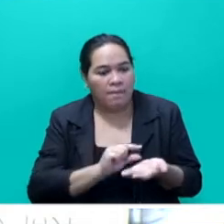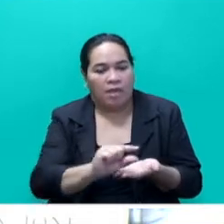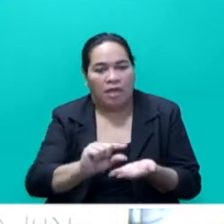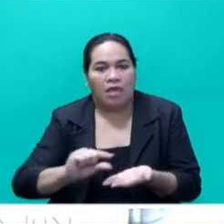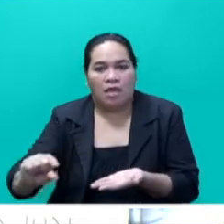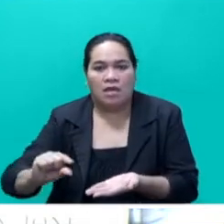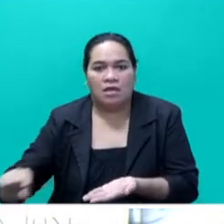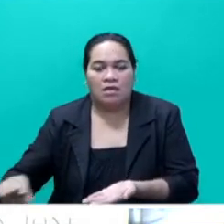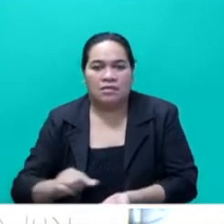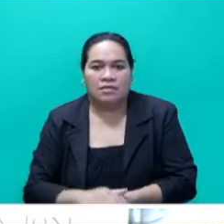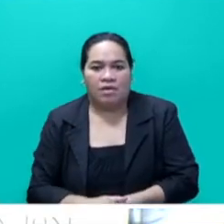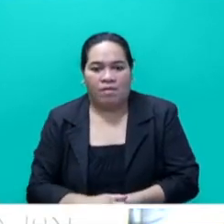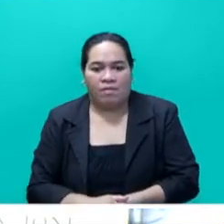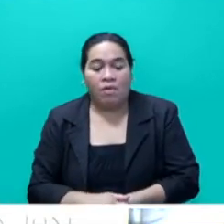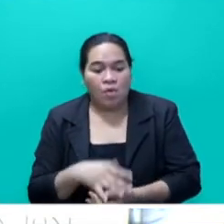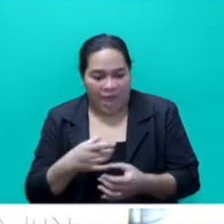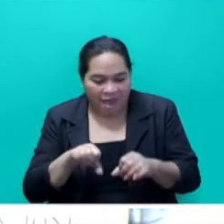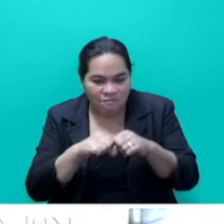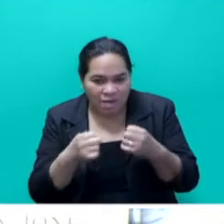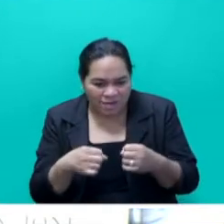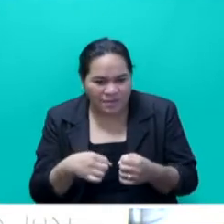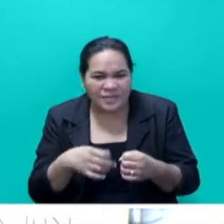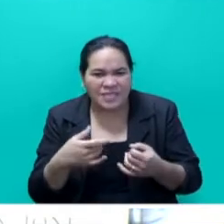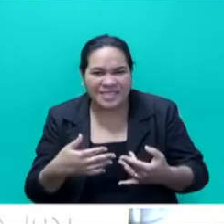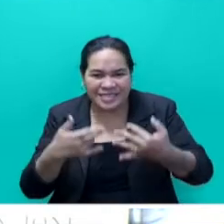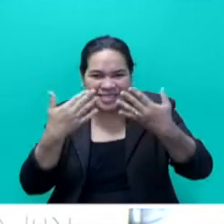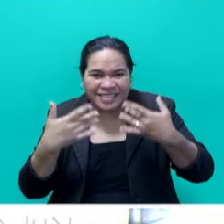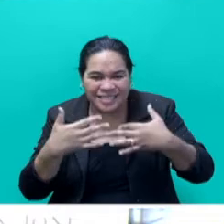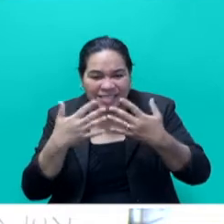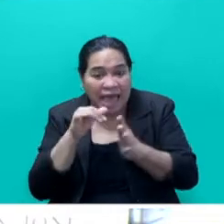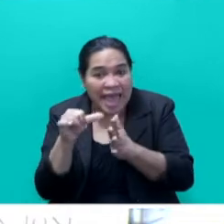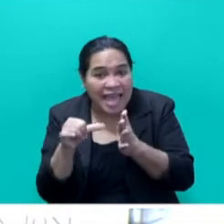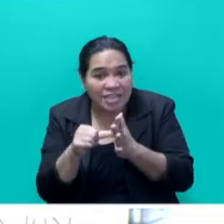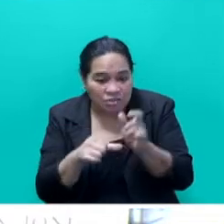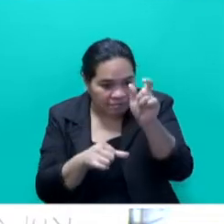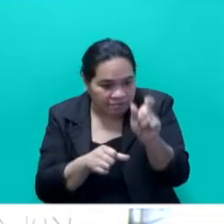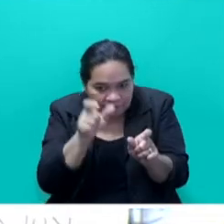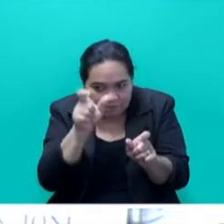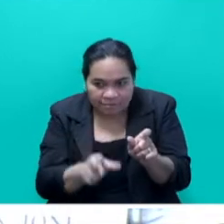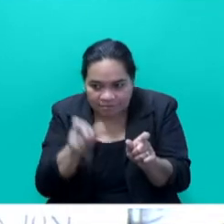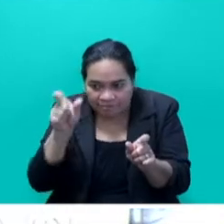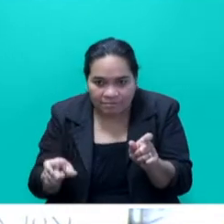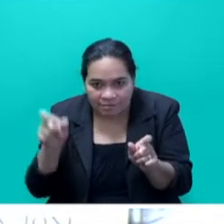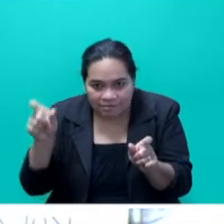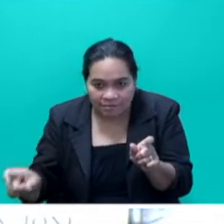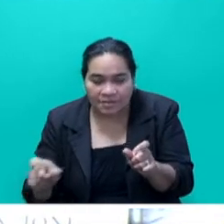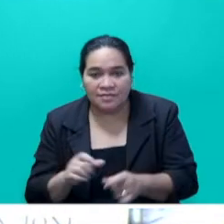What is really interesting, we're going to break down also the statistics by way of age. So out of all the